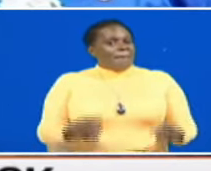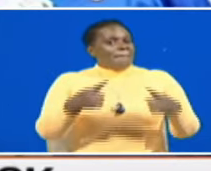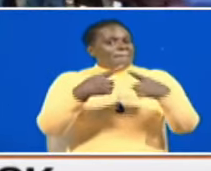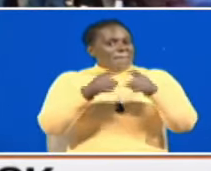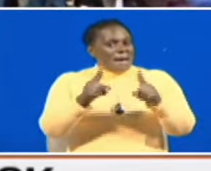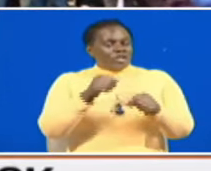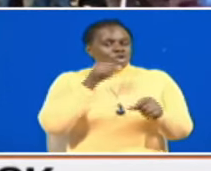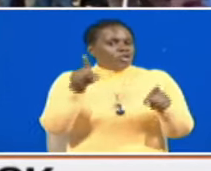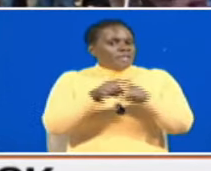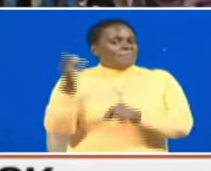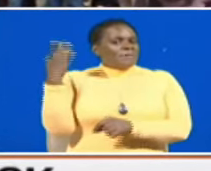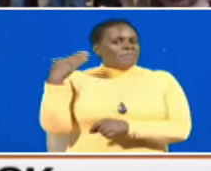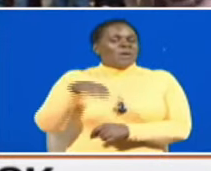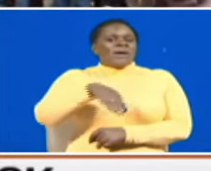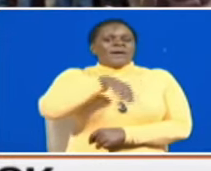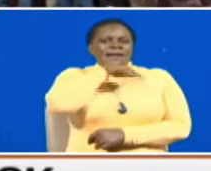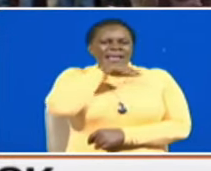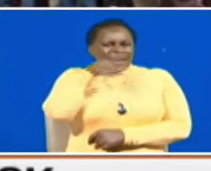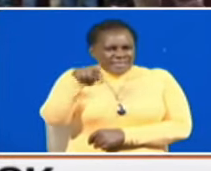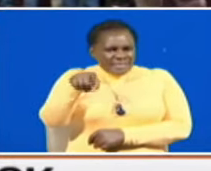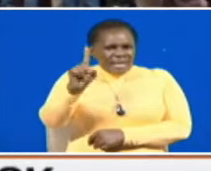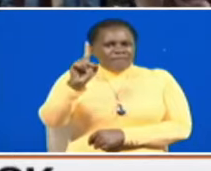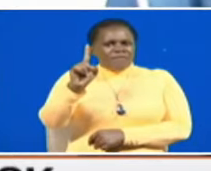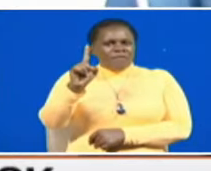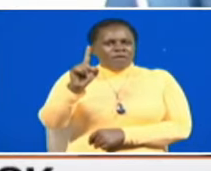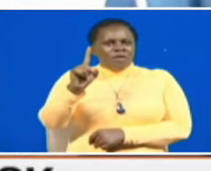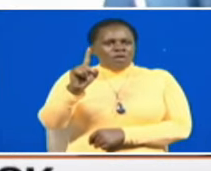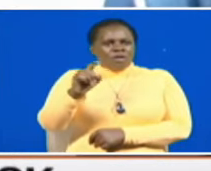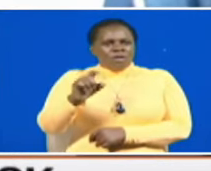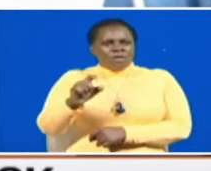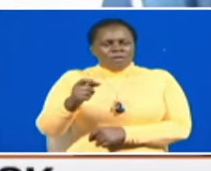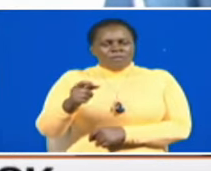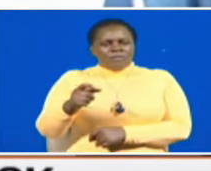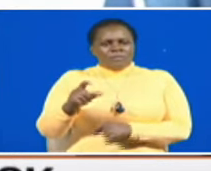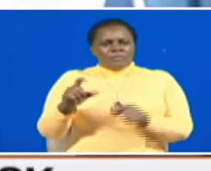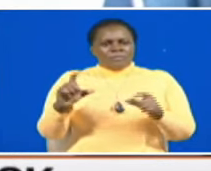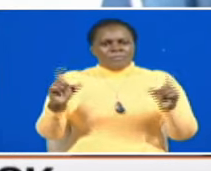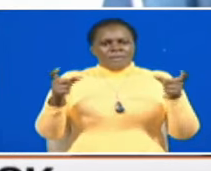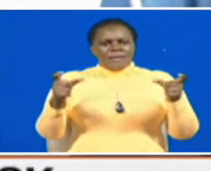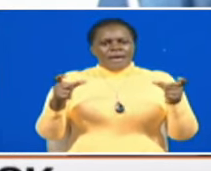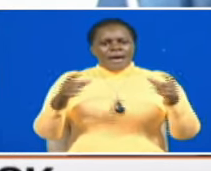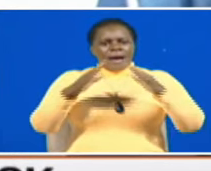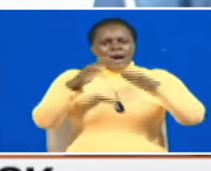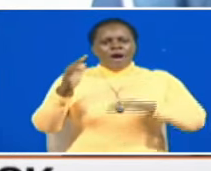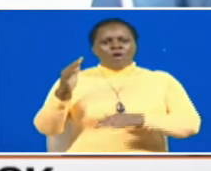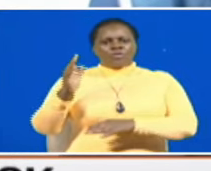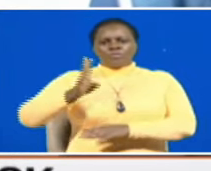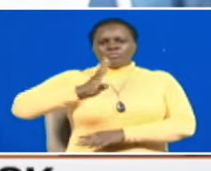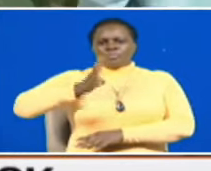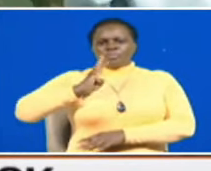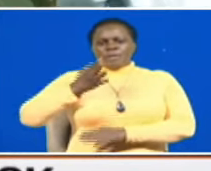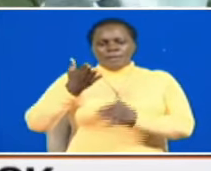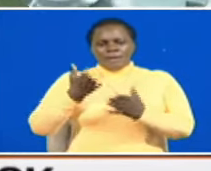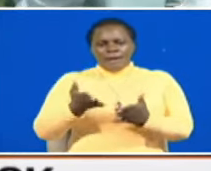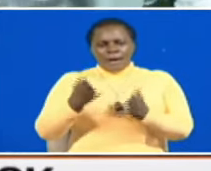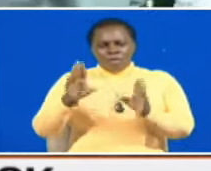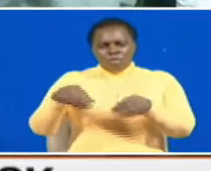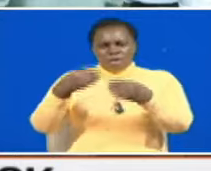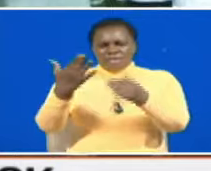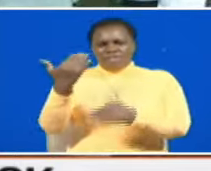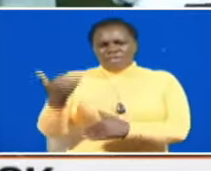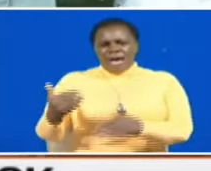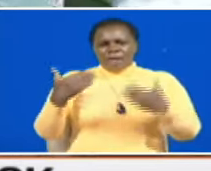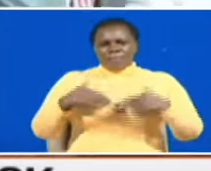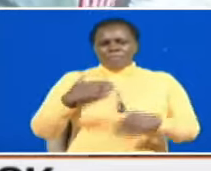Unlike in the past, when Raila himself could issue news releases to media houses, Odinga has delegated his juniors